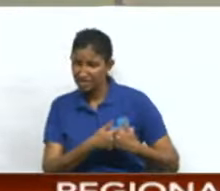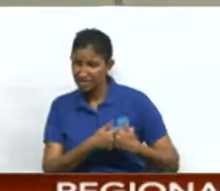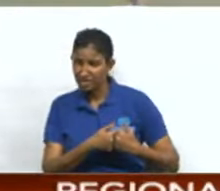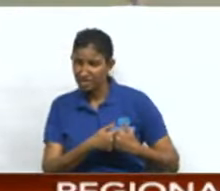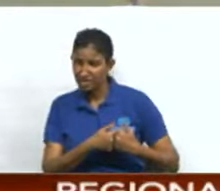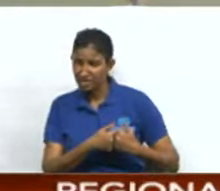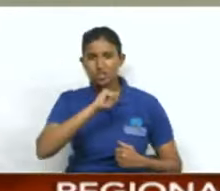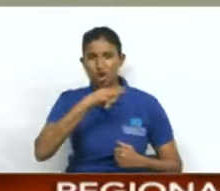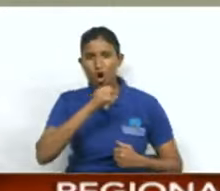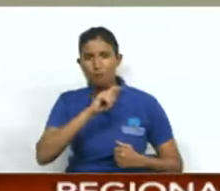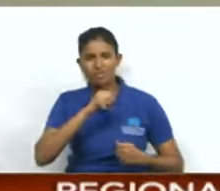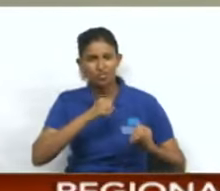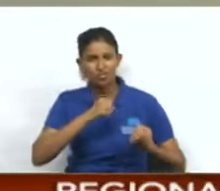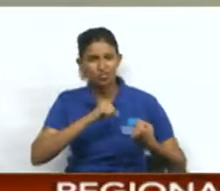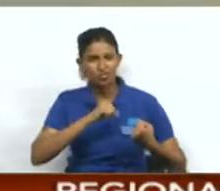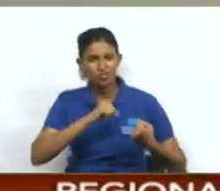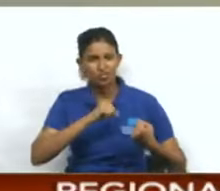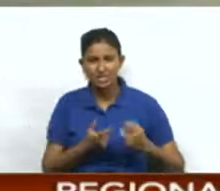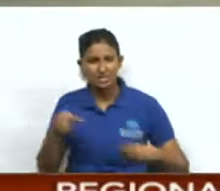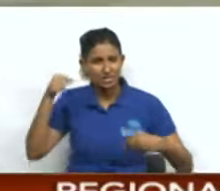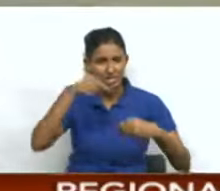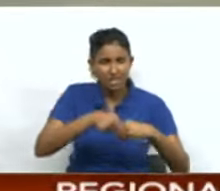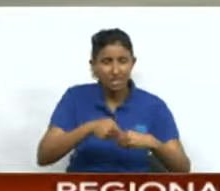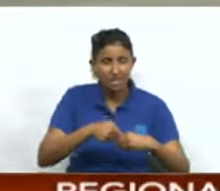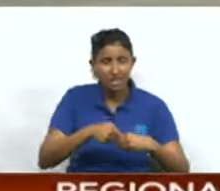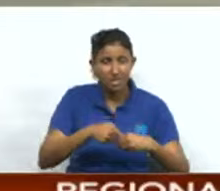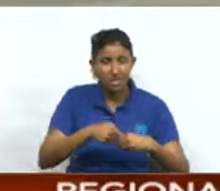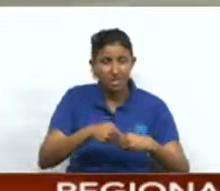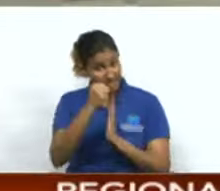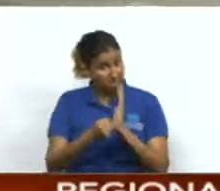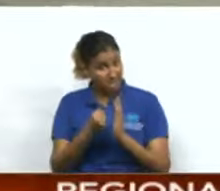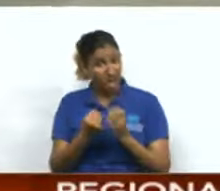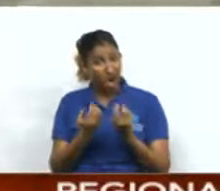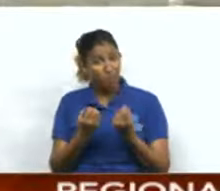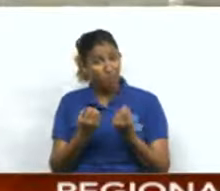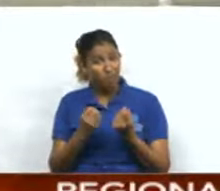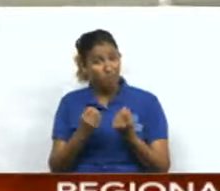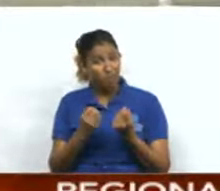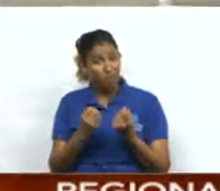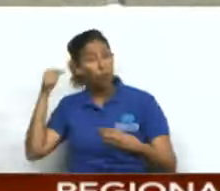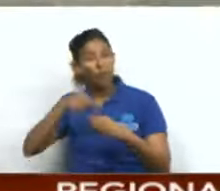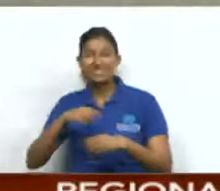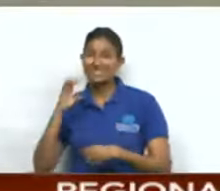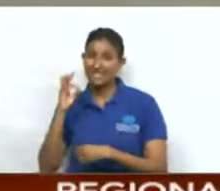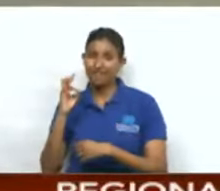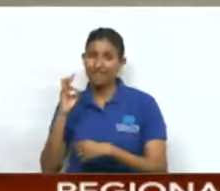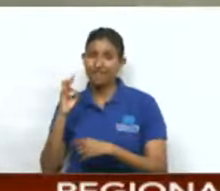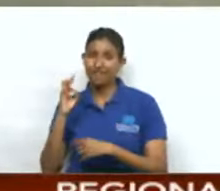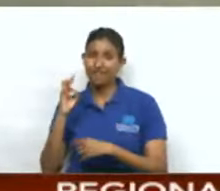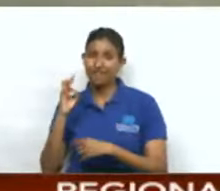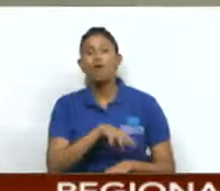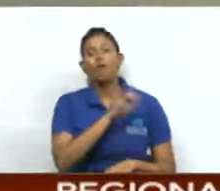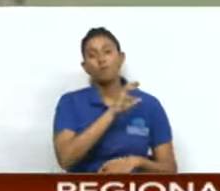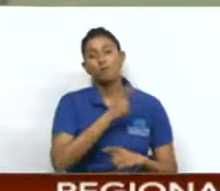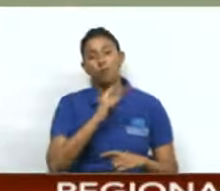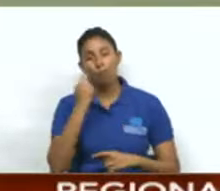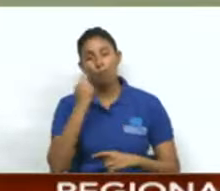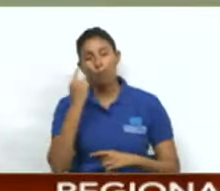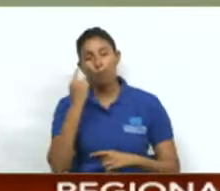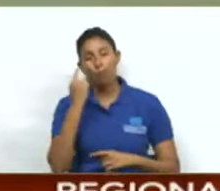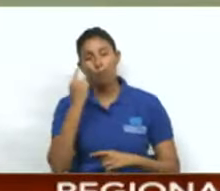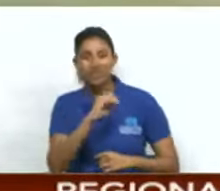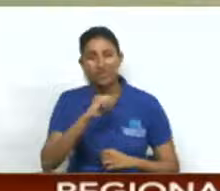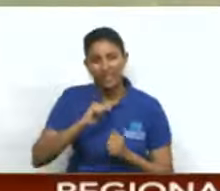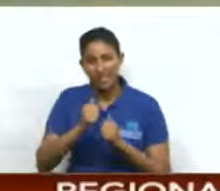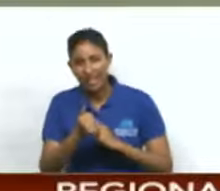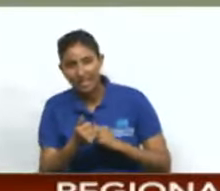However, in the 31st, Demario Henry gave them the lead, 1-0. It lasted 8 minutes. Bishop's keeper Christian